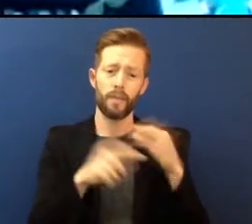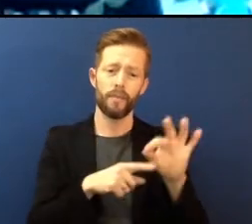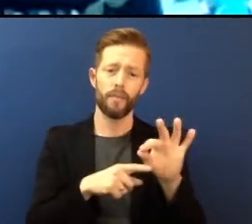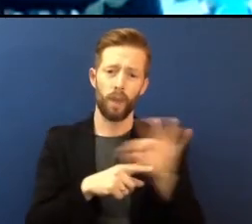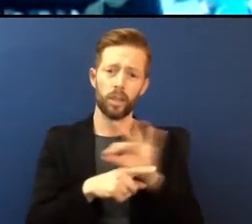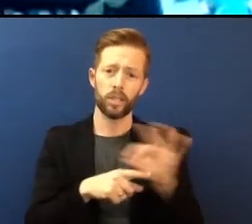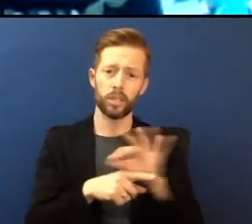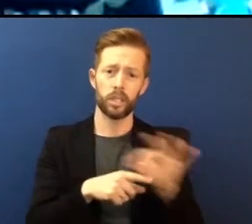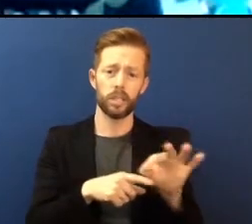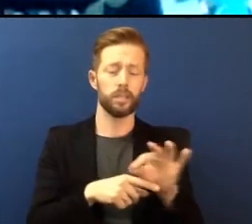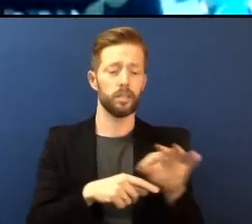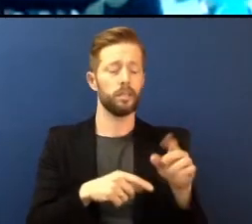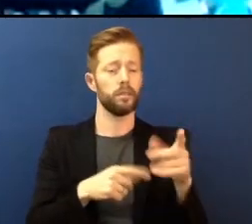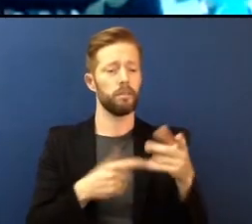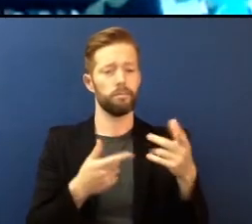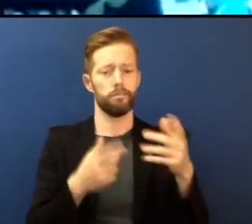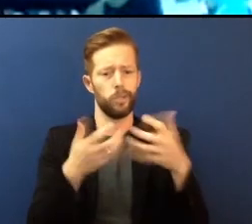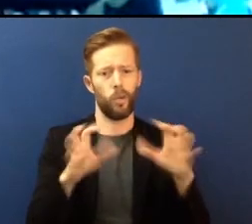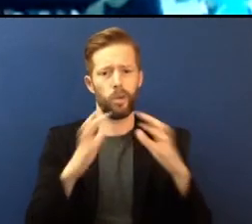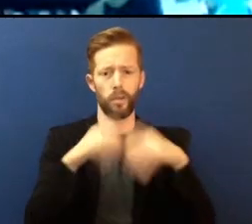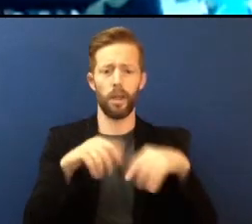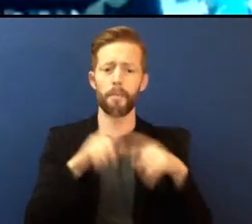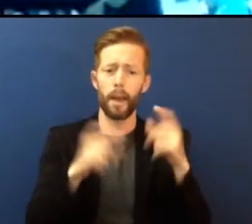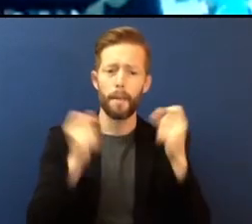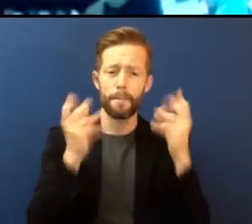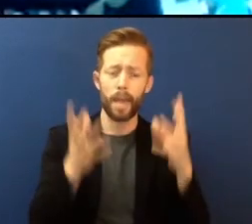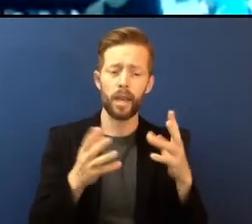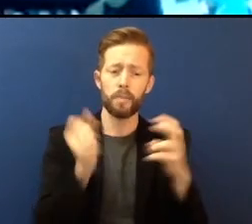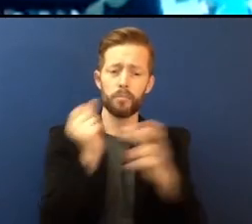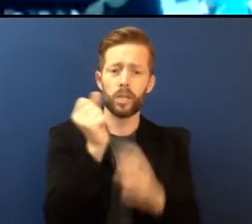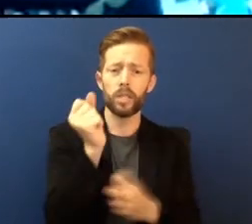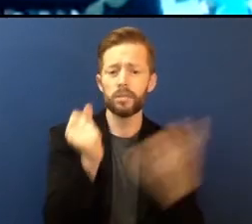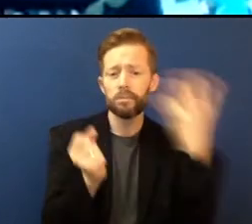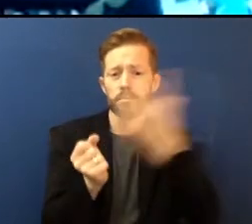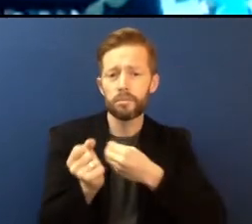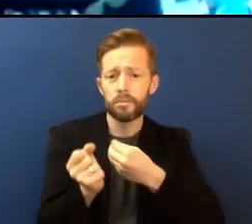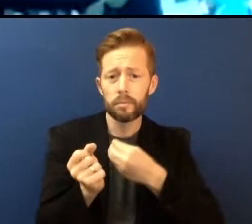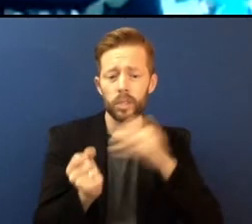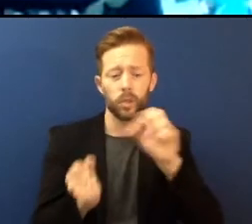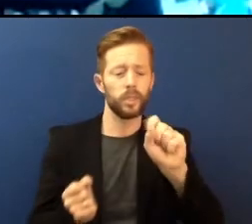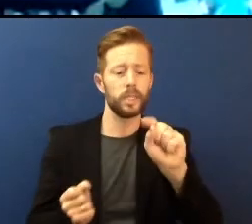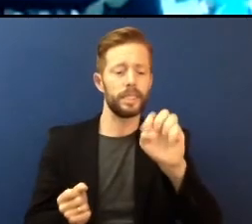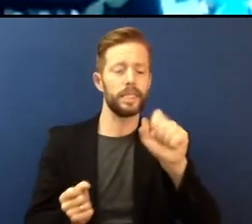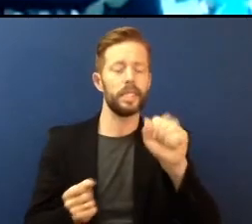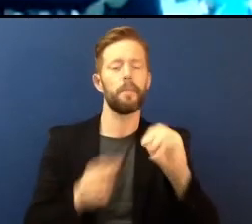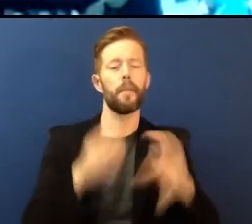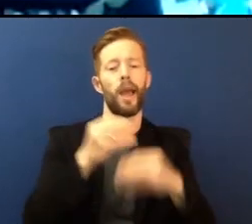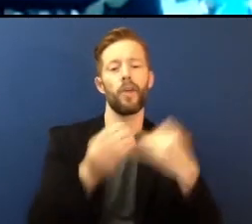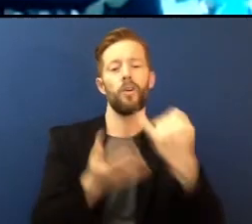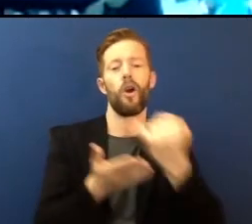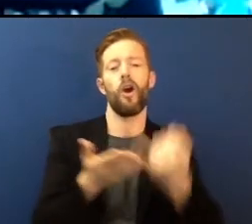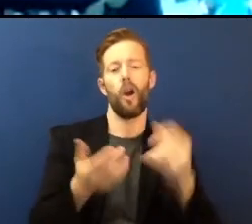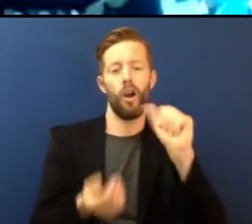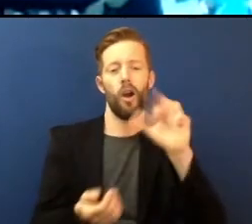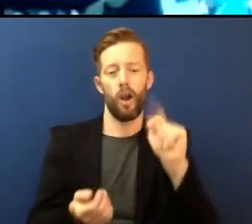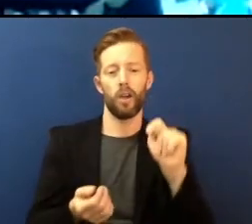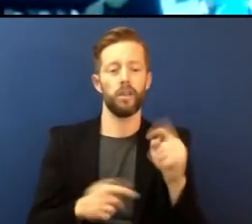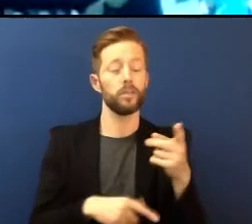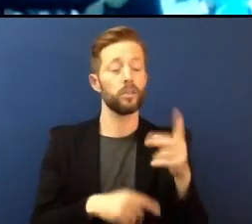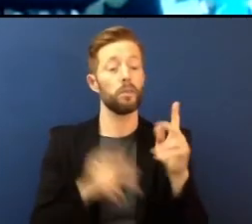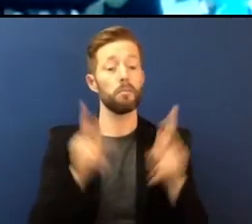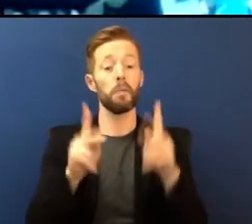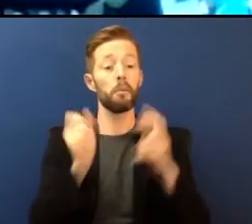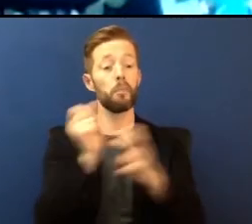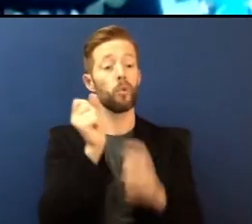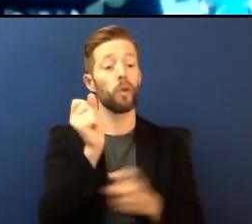are functional, right? You don't want a bridge to fall down. But at the other hand, most of them are gorgeous. They're beautiful. So, people are thinking about not just